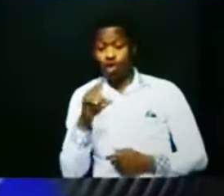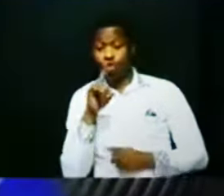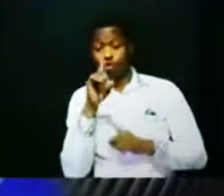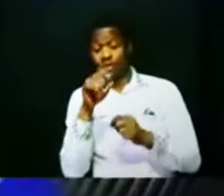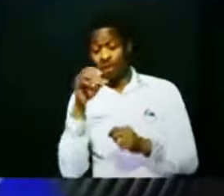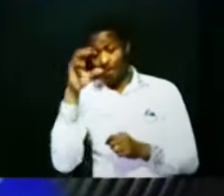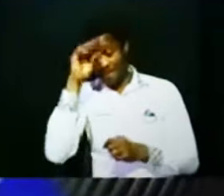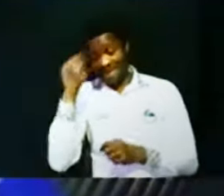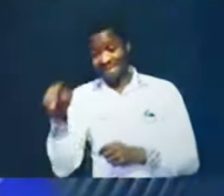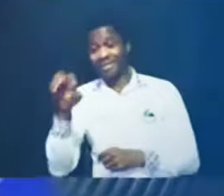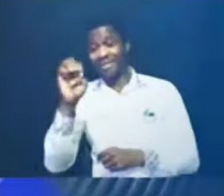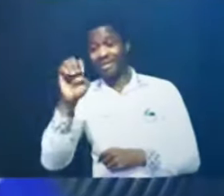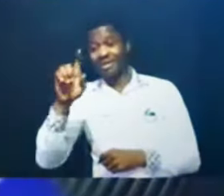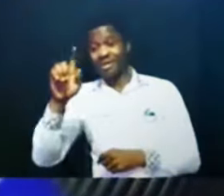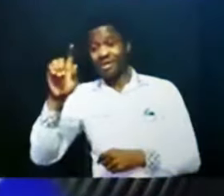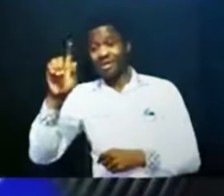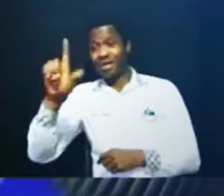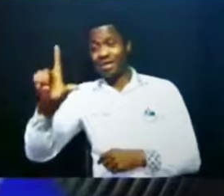answer.